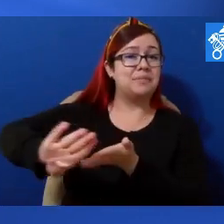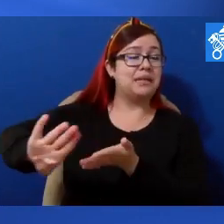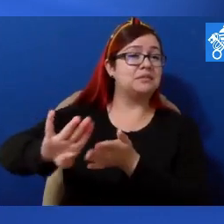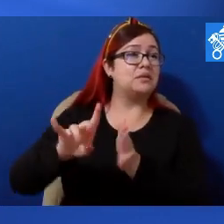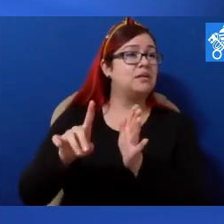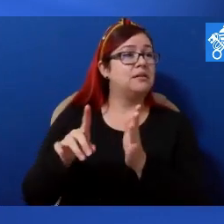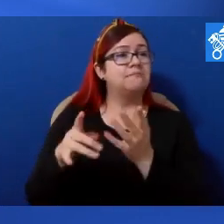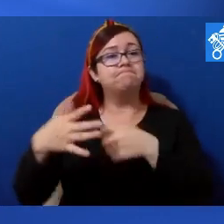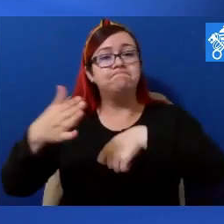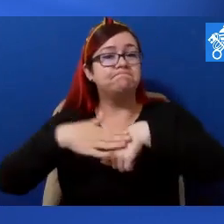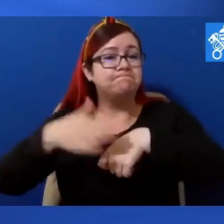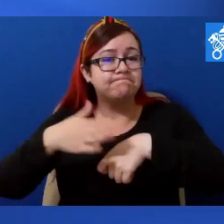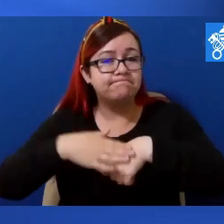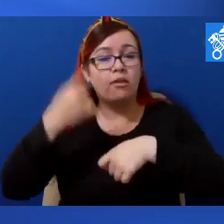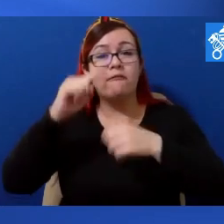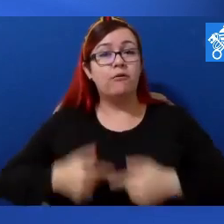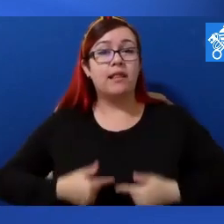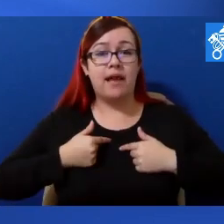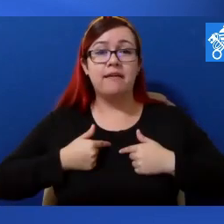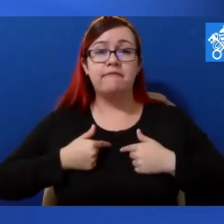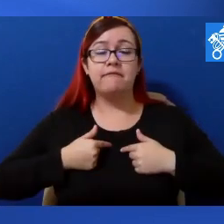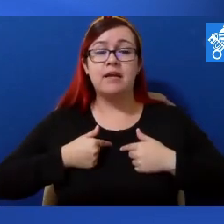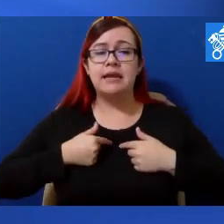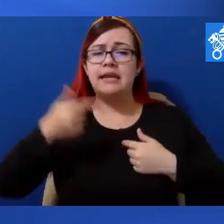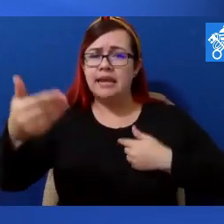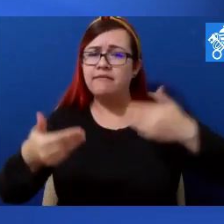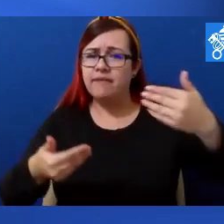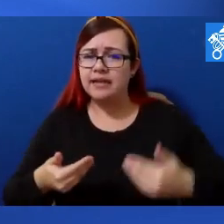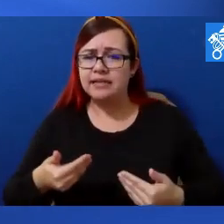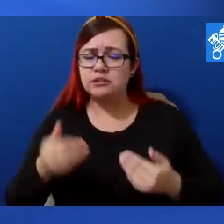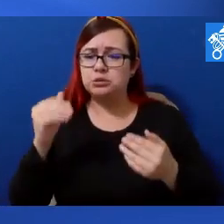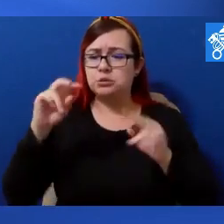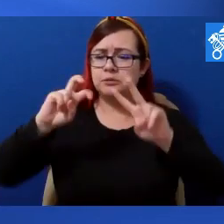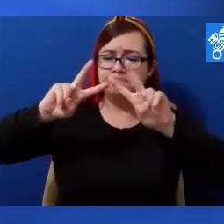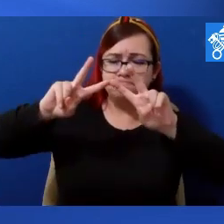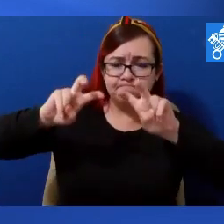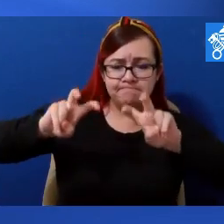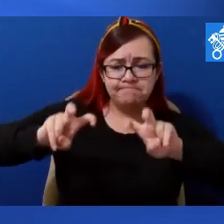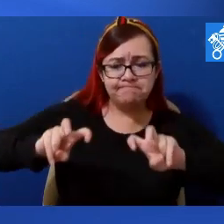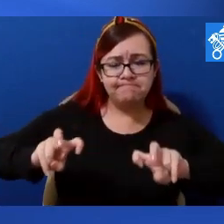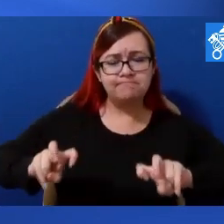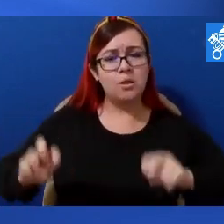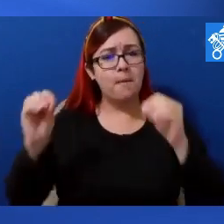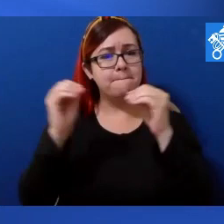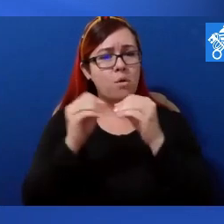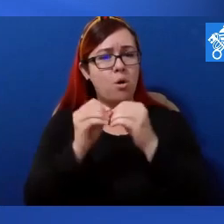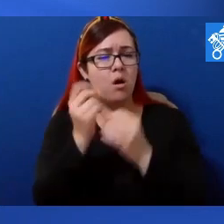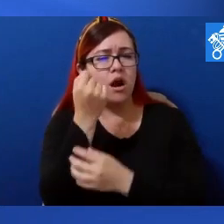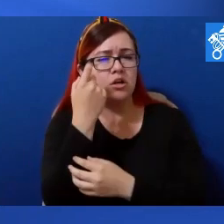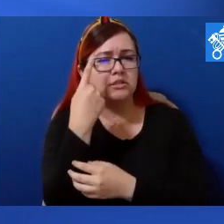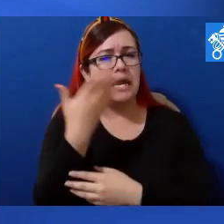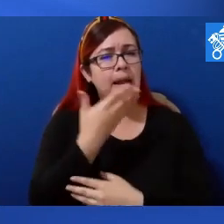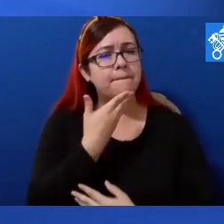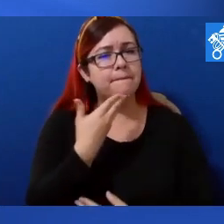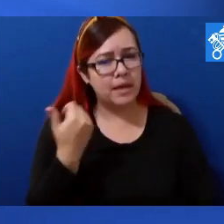instead, it can be an indispensable alarm bell for our life inviting us to explore richer and more